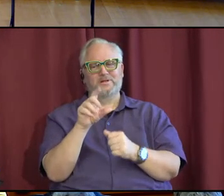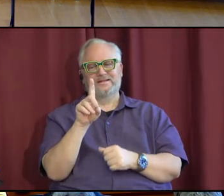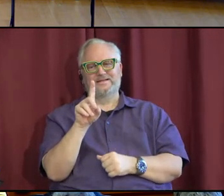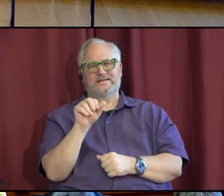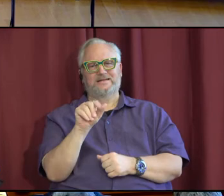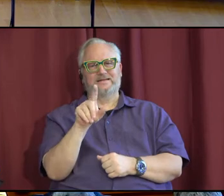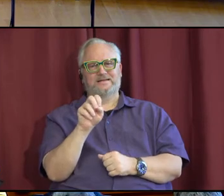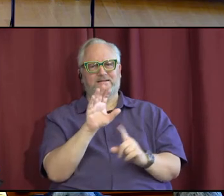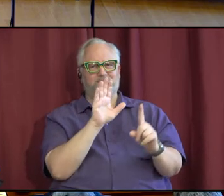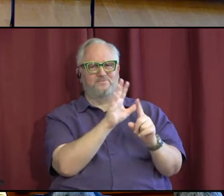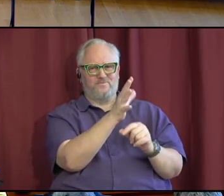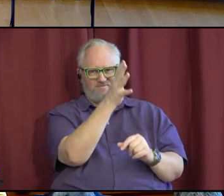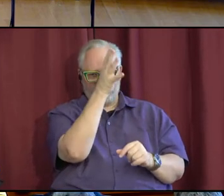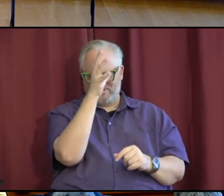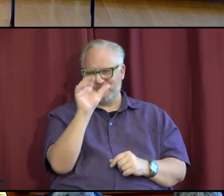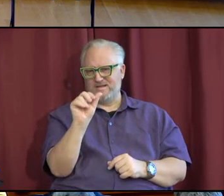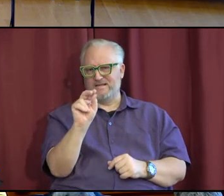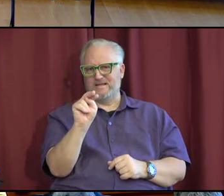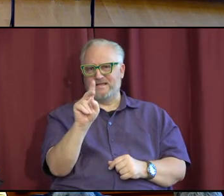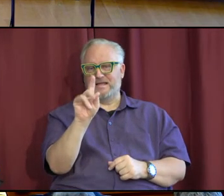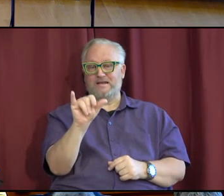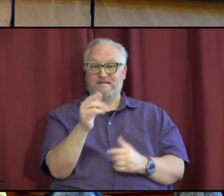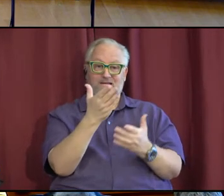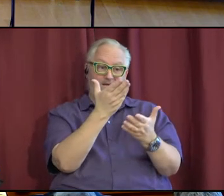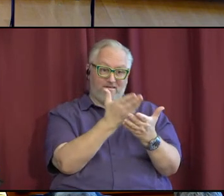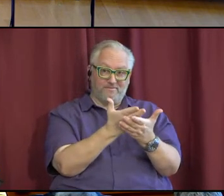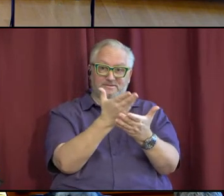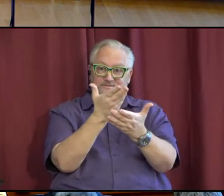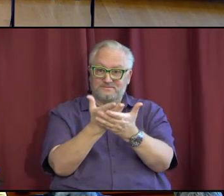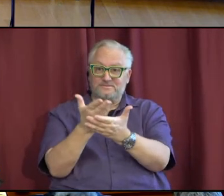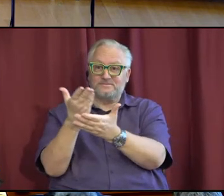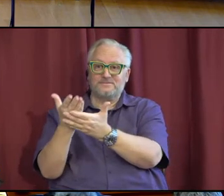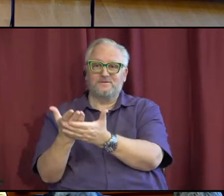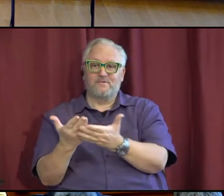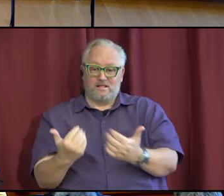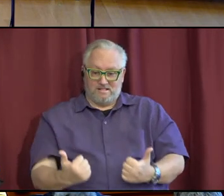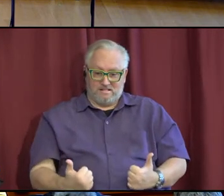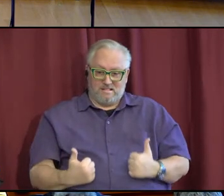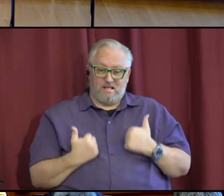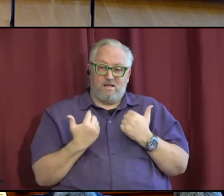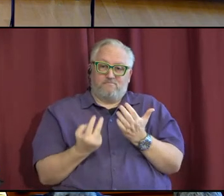Evidence of resurrection all around us.